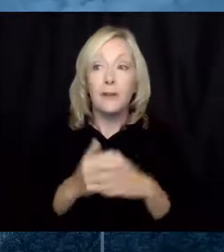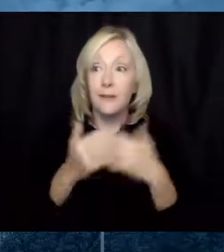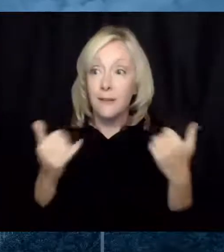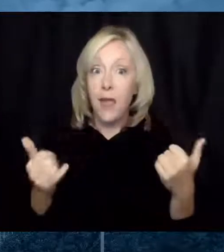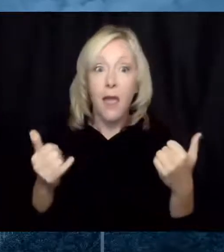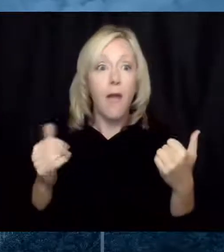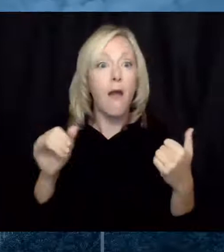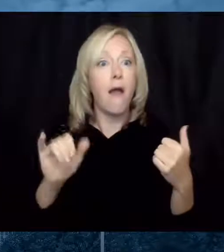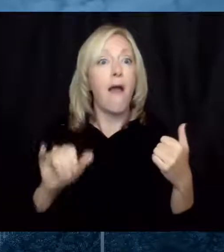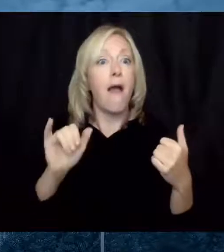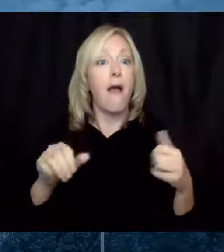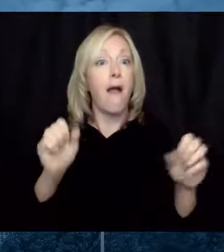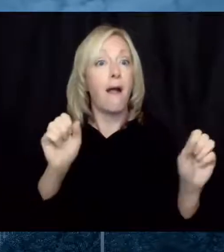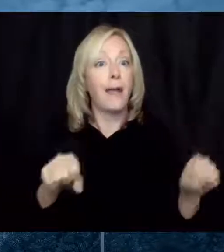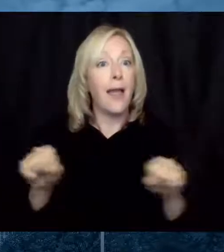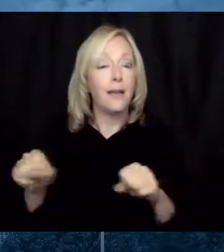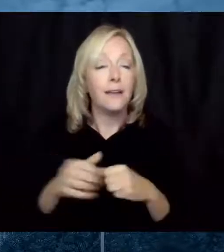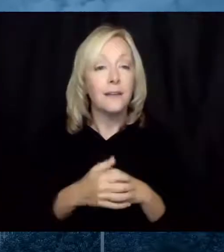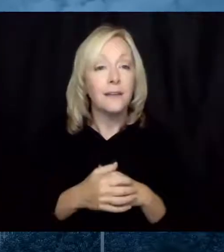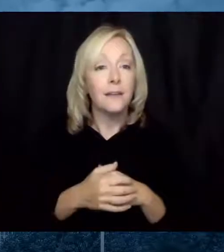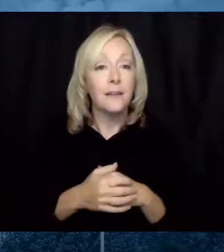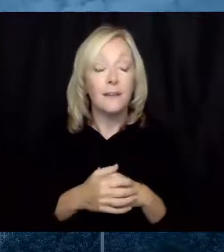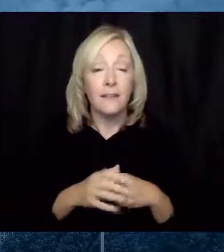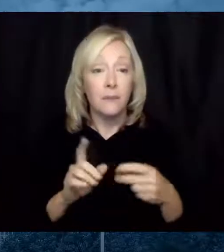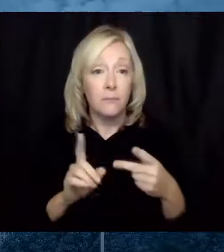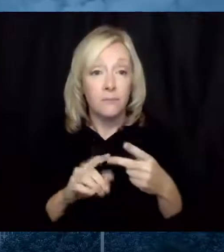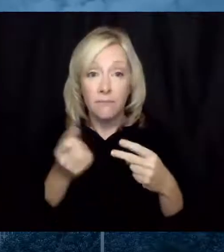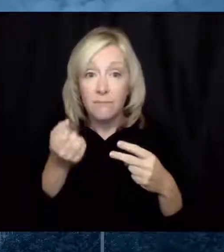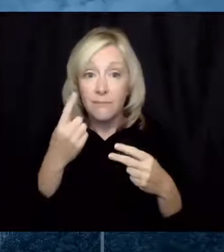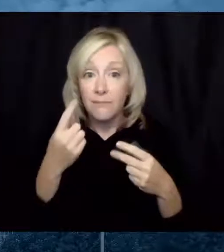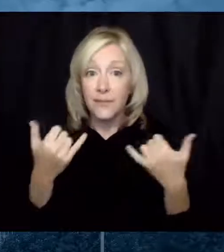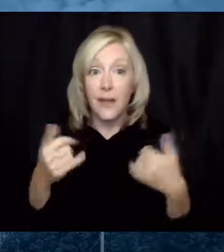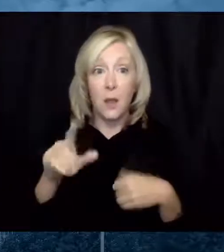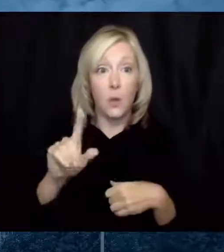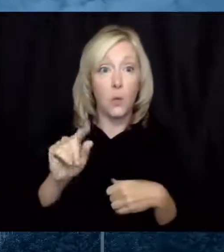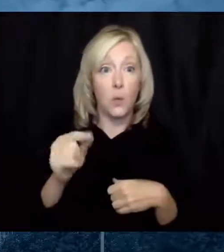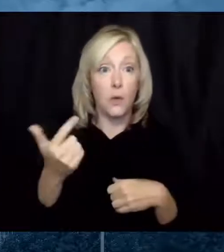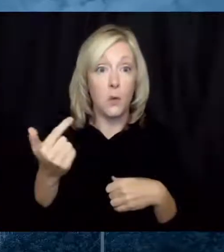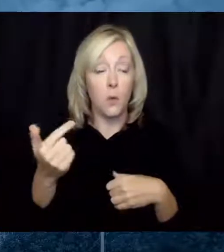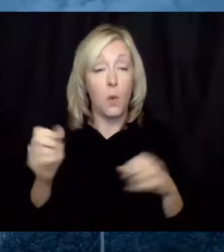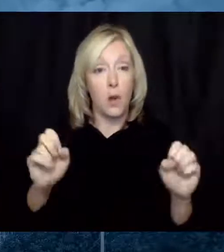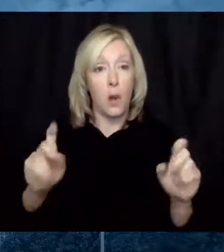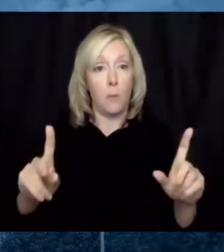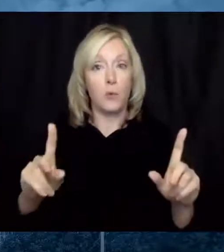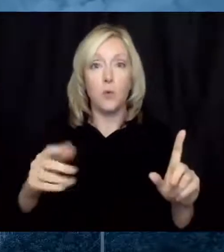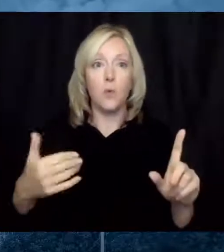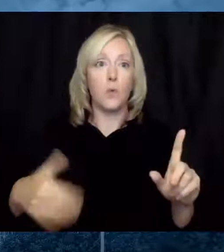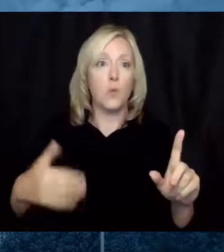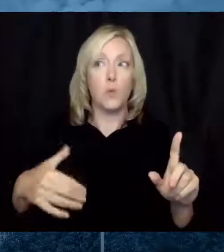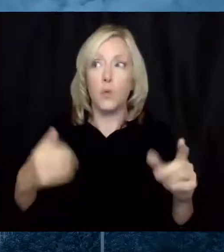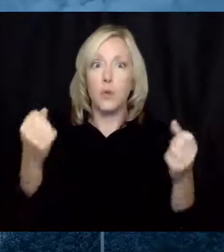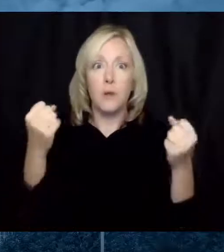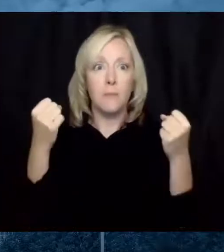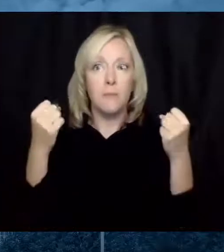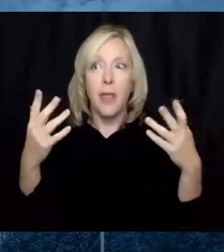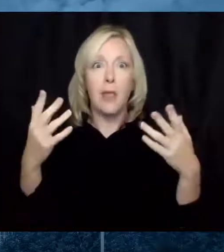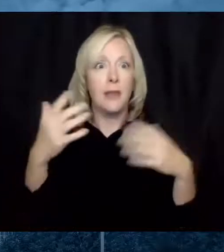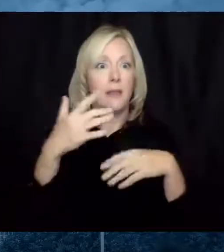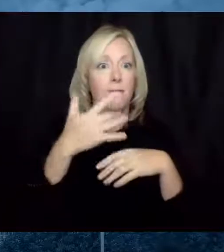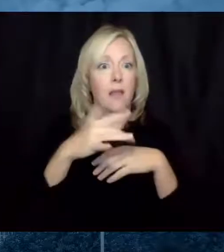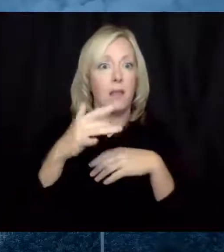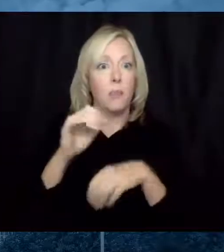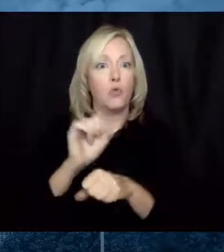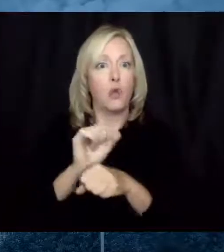for themselves. But it's also an opportunity in this day and age when we have the number of jobs that we have out there that need